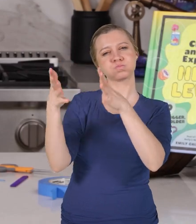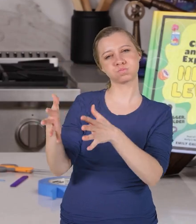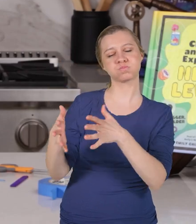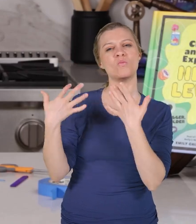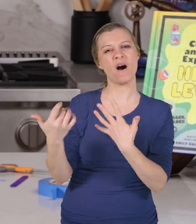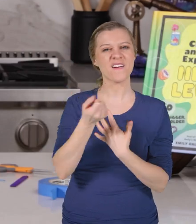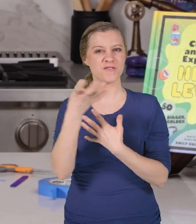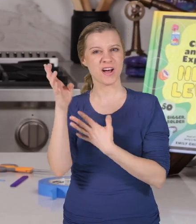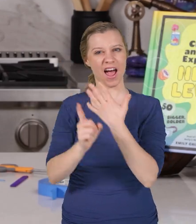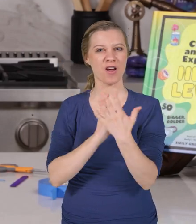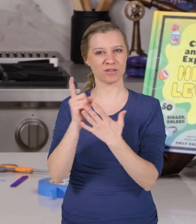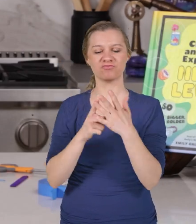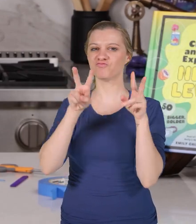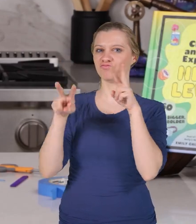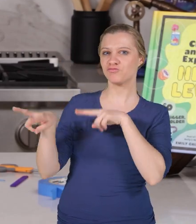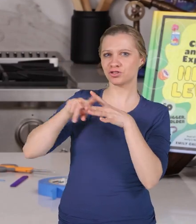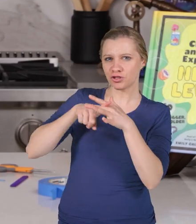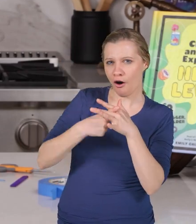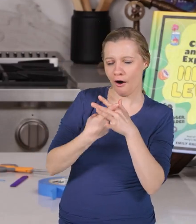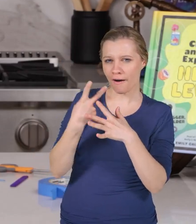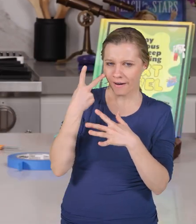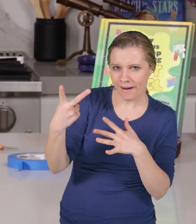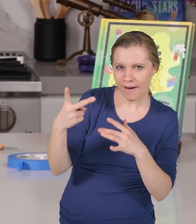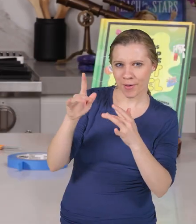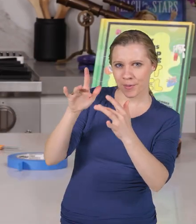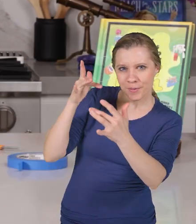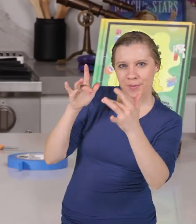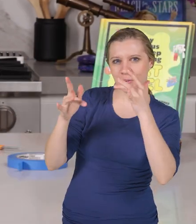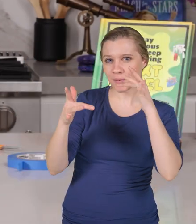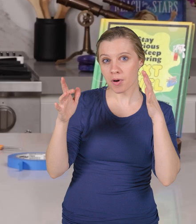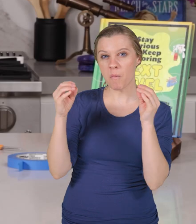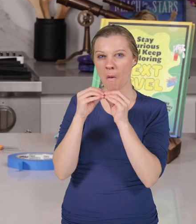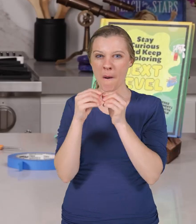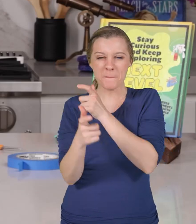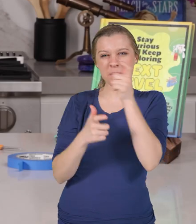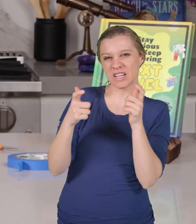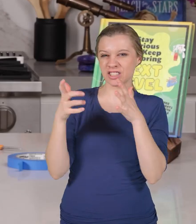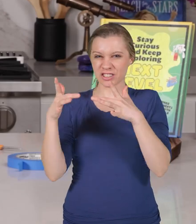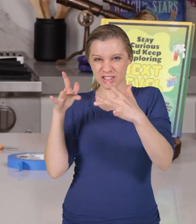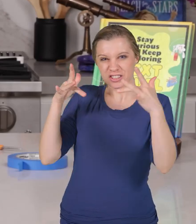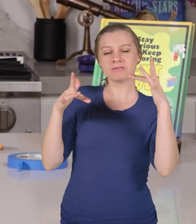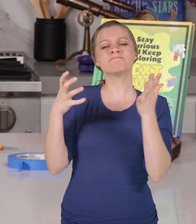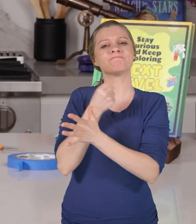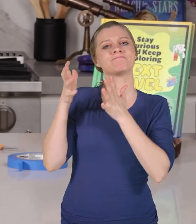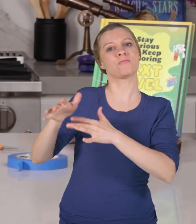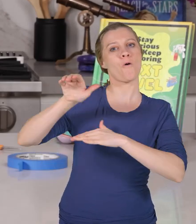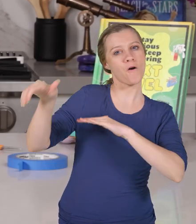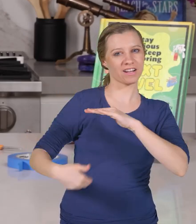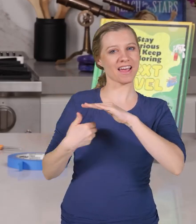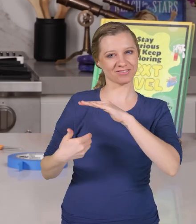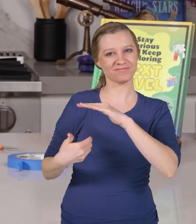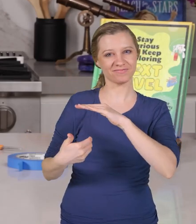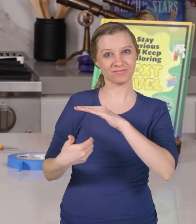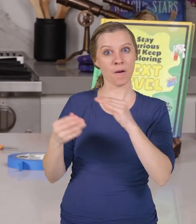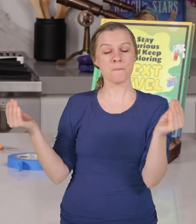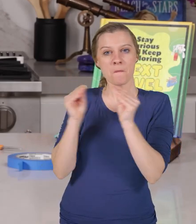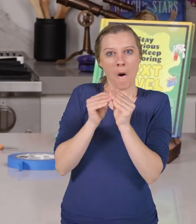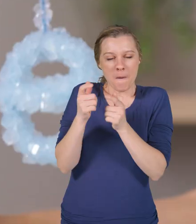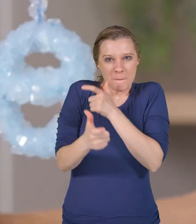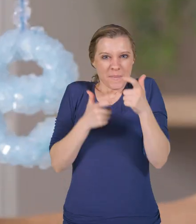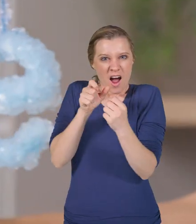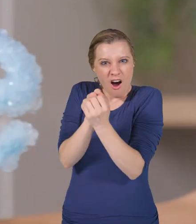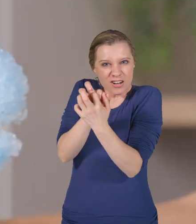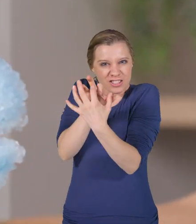for your solution to cool to start seeing those crystals. And for larger crystals, just let it sit overnight, and even bigger crystals will